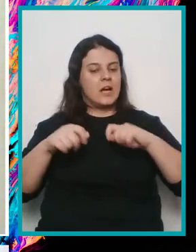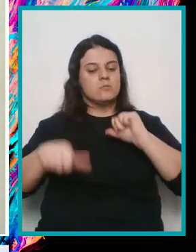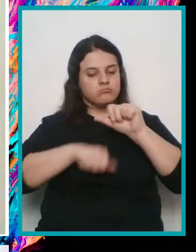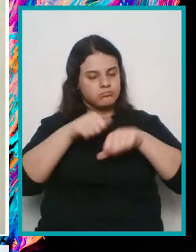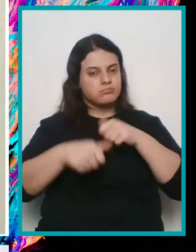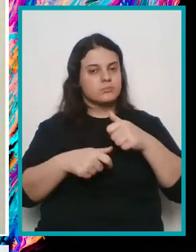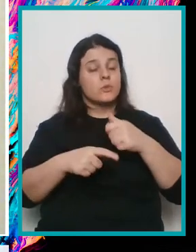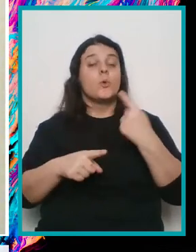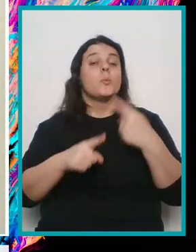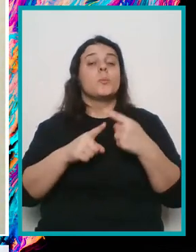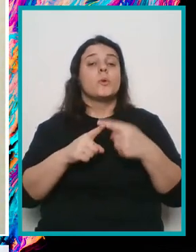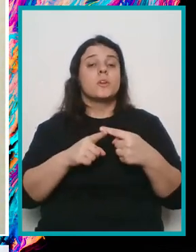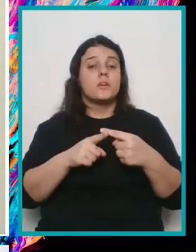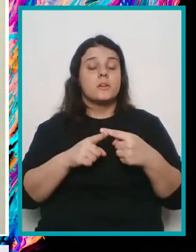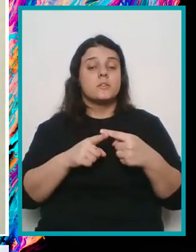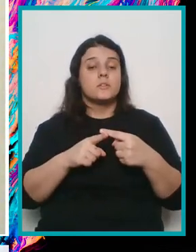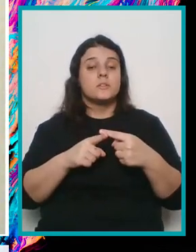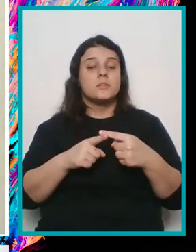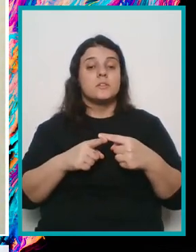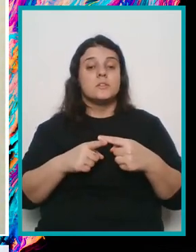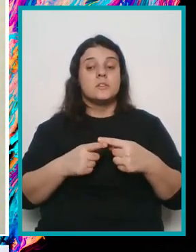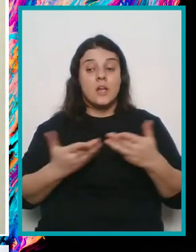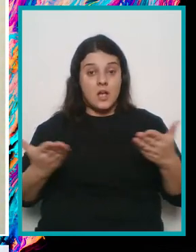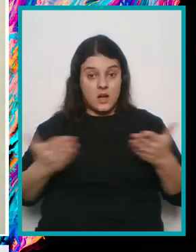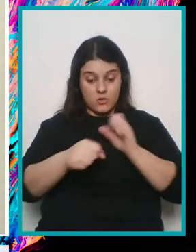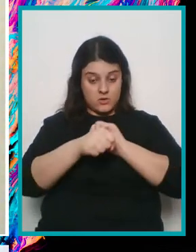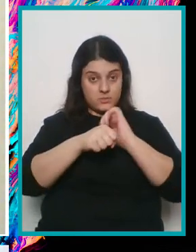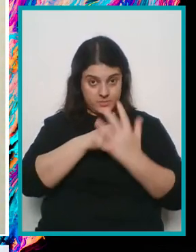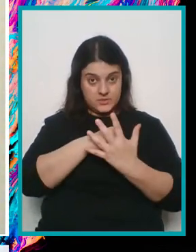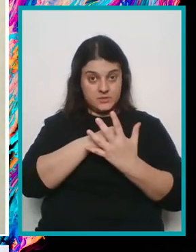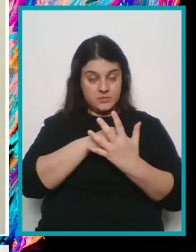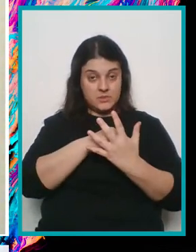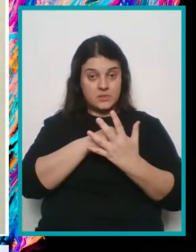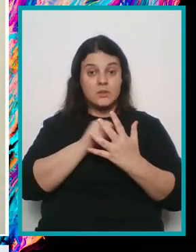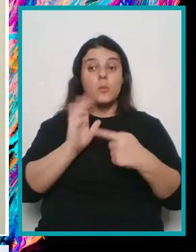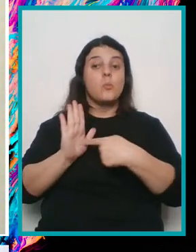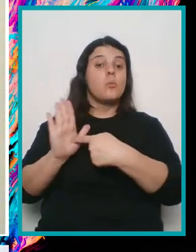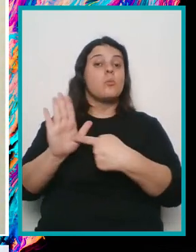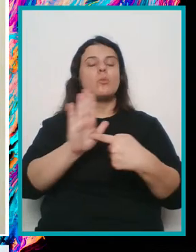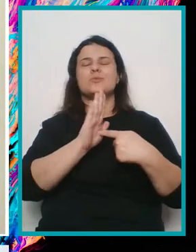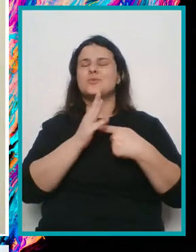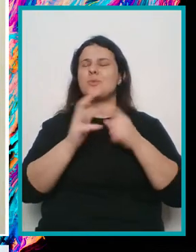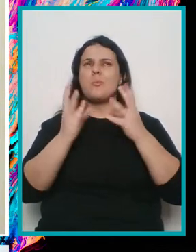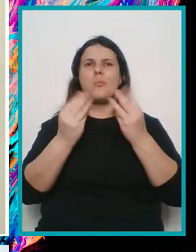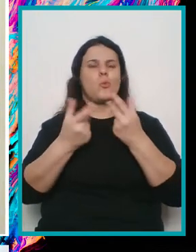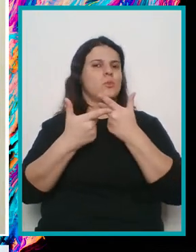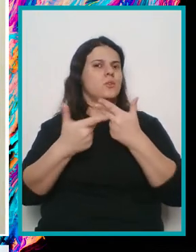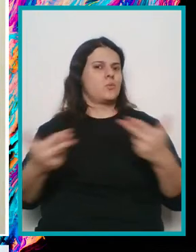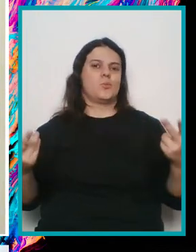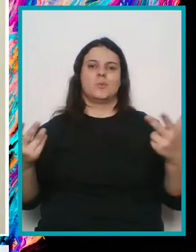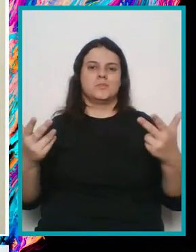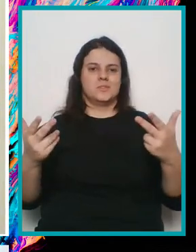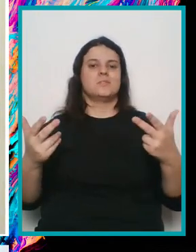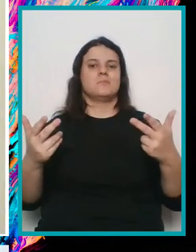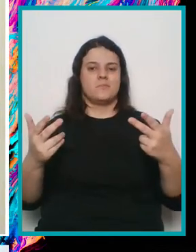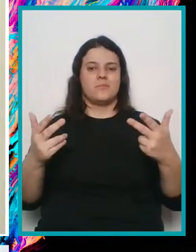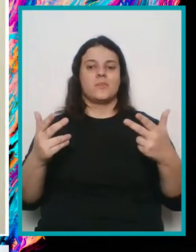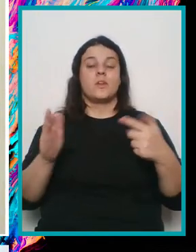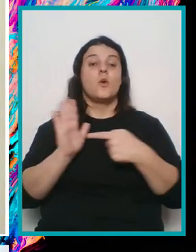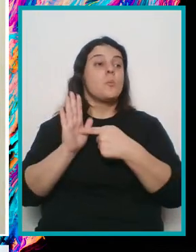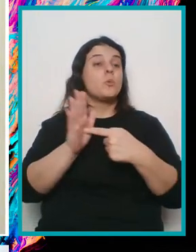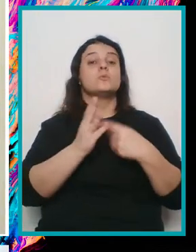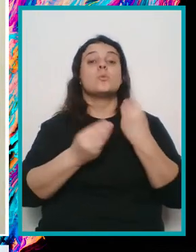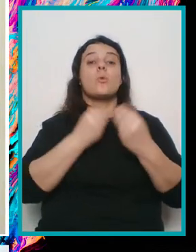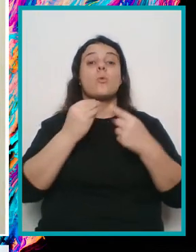of people of different countries, of literally the entire world. The pandemic